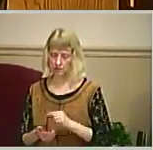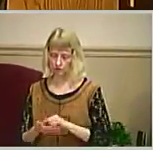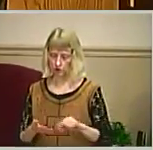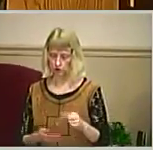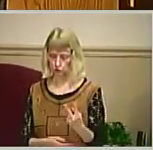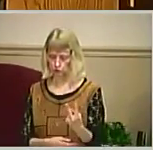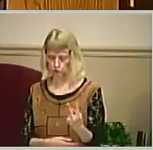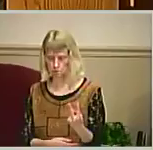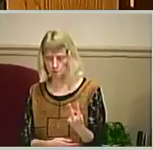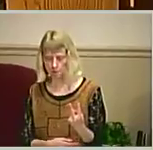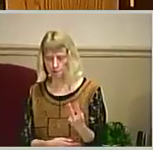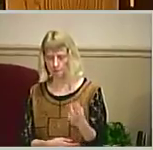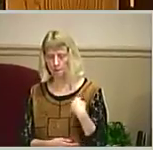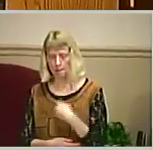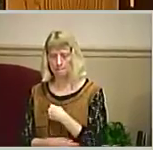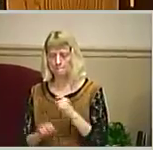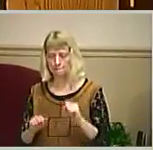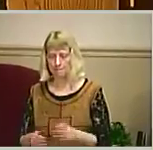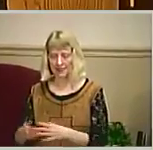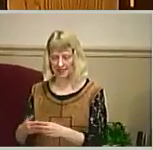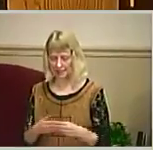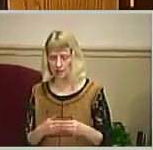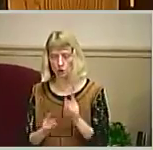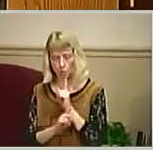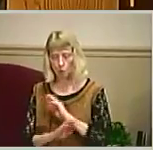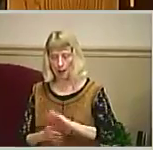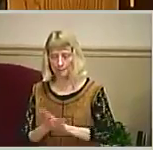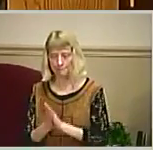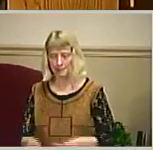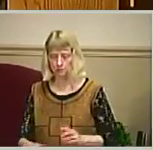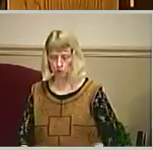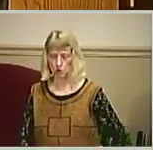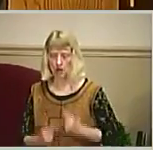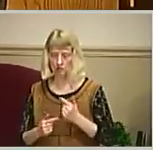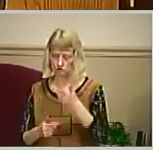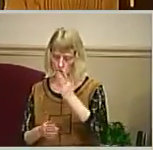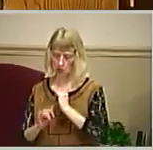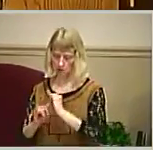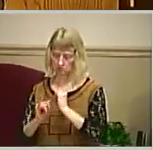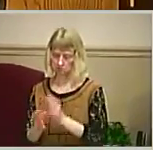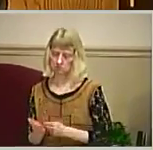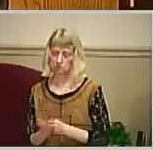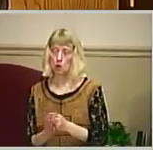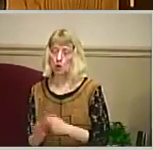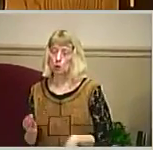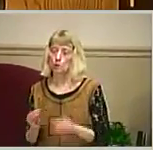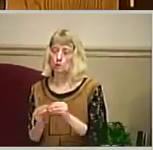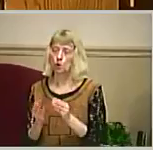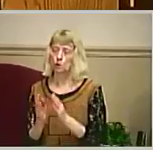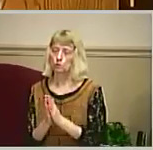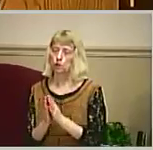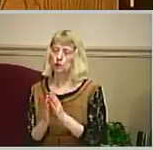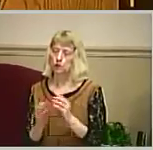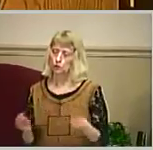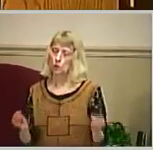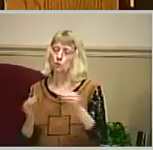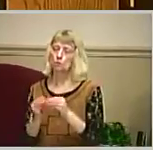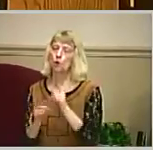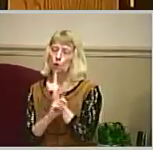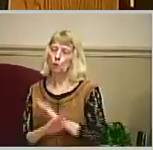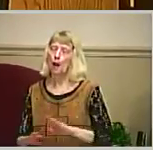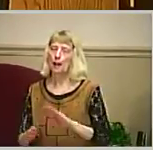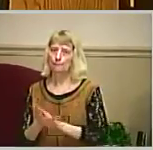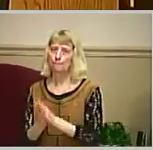2? That we may lead a quiet and peaceable life in all godliness and honesty. The more we pray, the more quiet and peaceable life we'll be